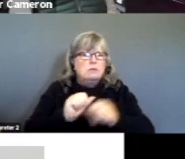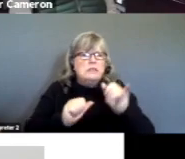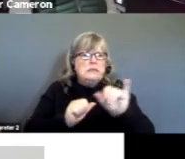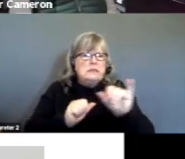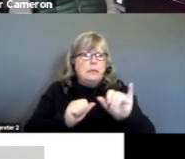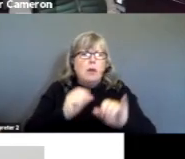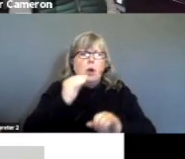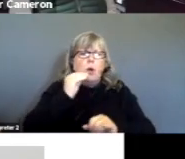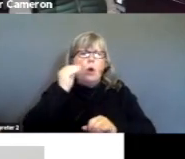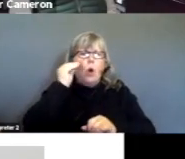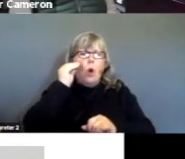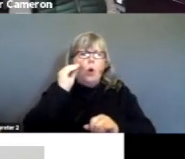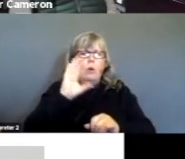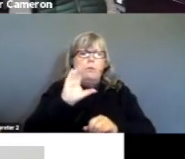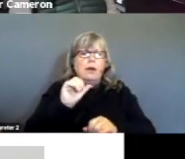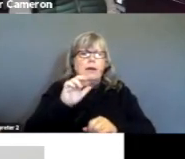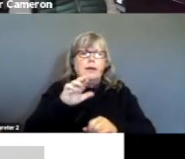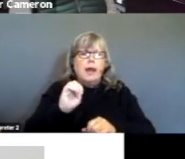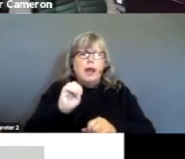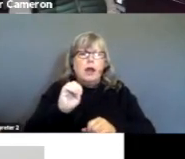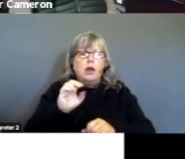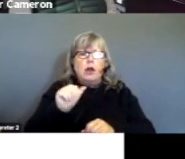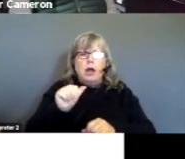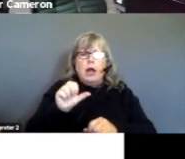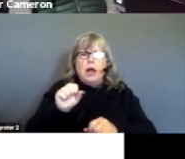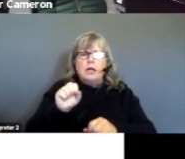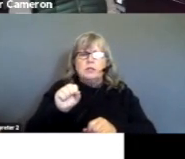Home Care Associates. It's in the Bronx.